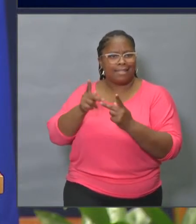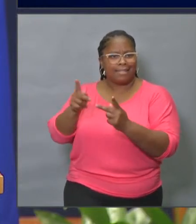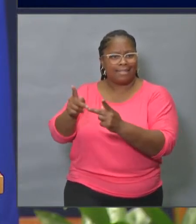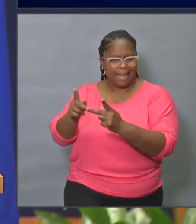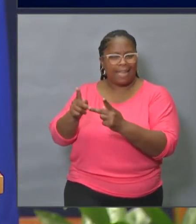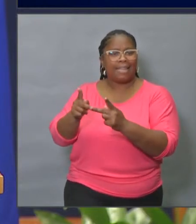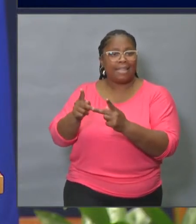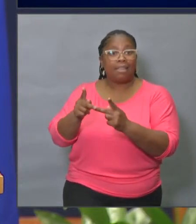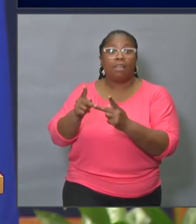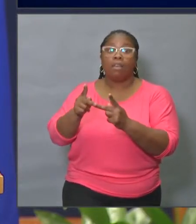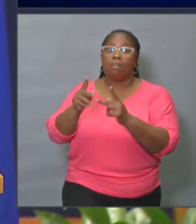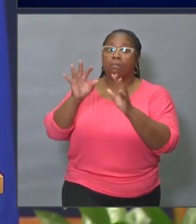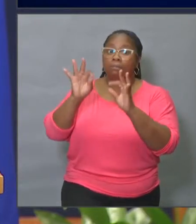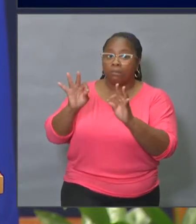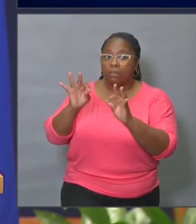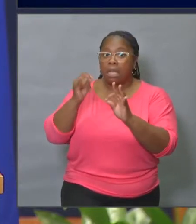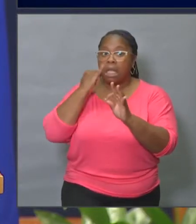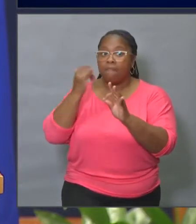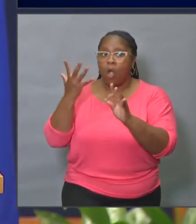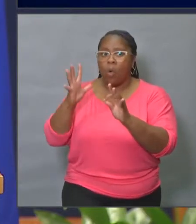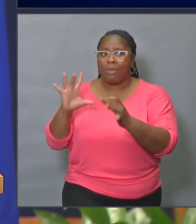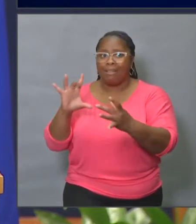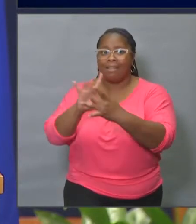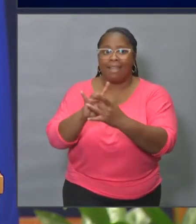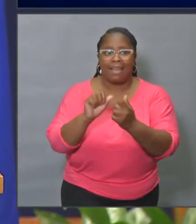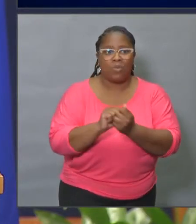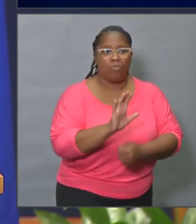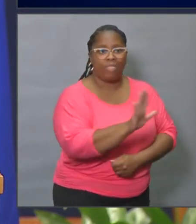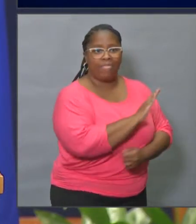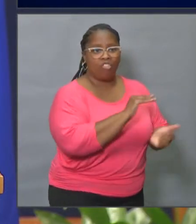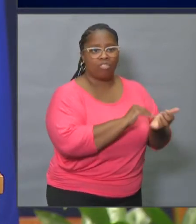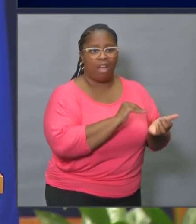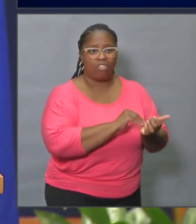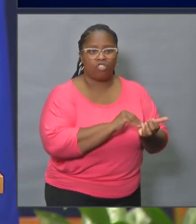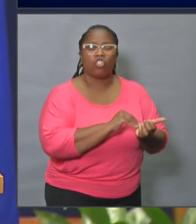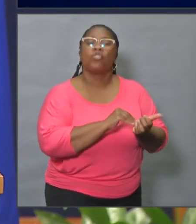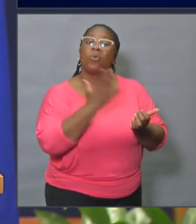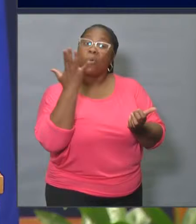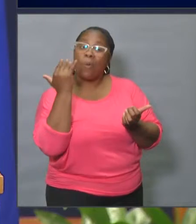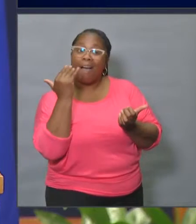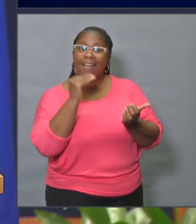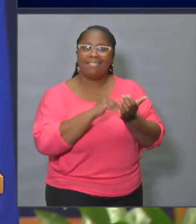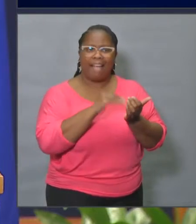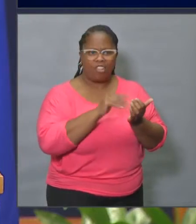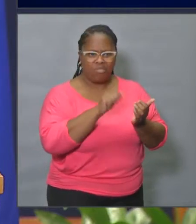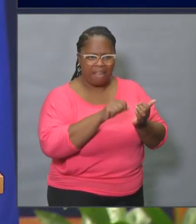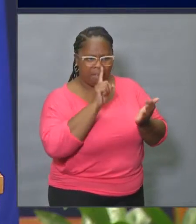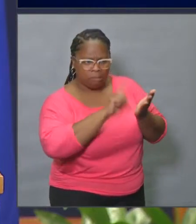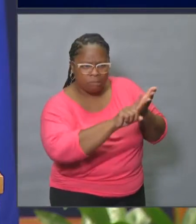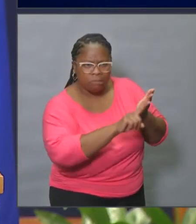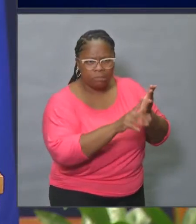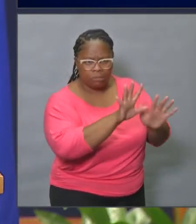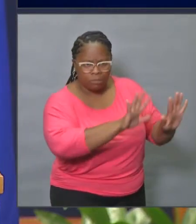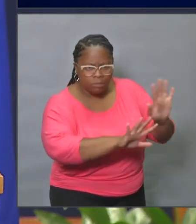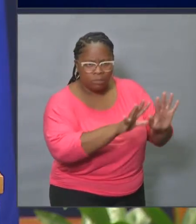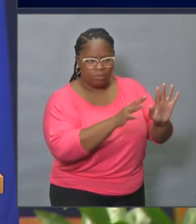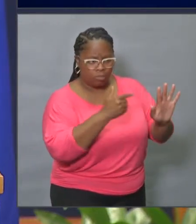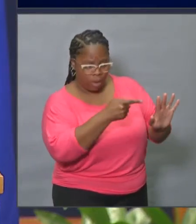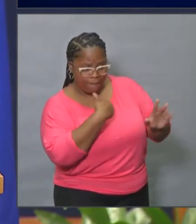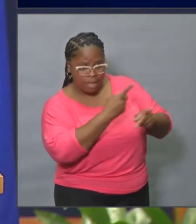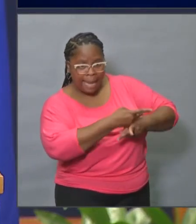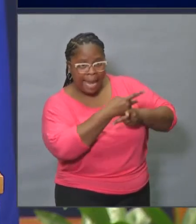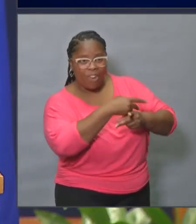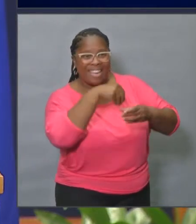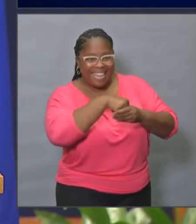that's connected with their provider who can continue to follow them and check in on them and make sure that they're getting access to care within a